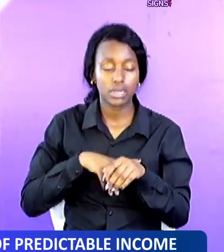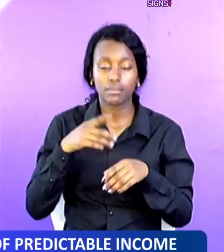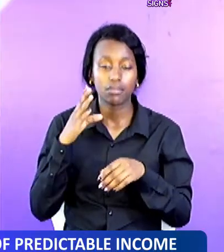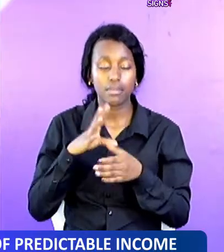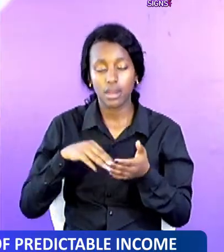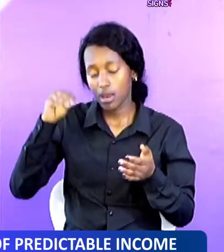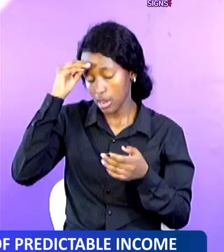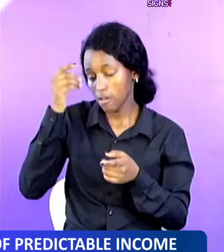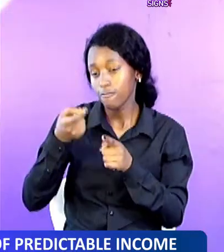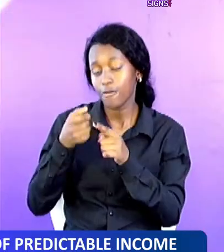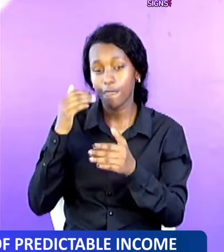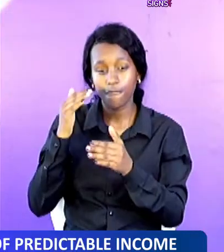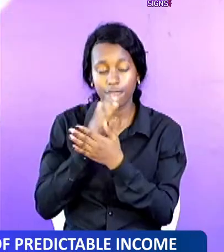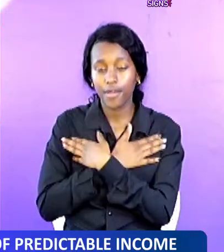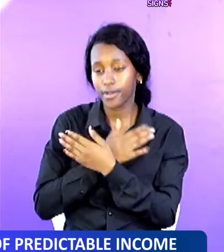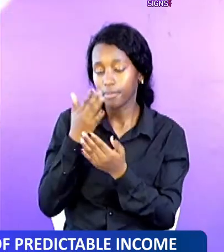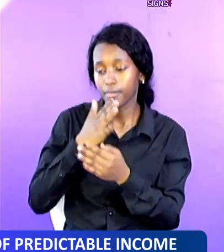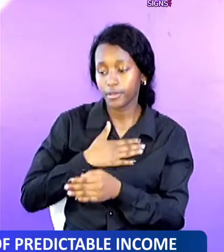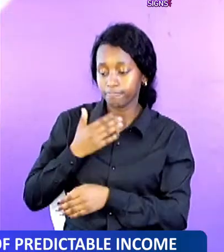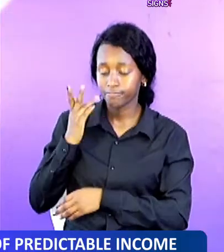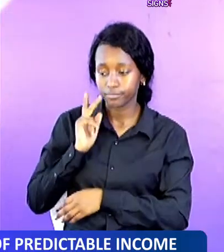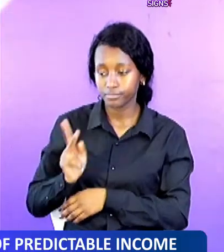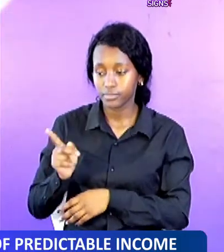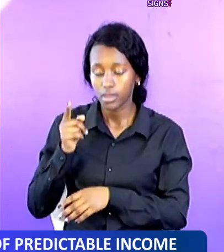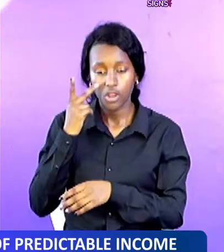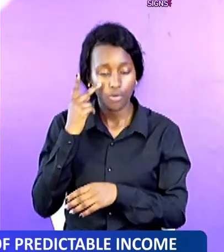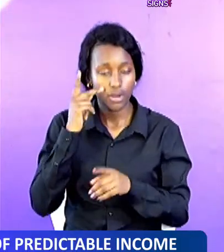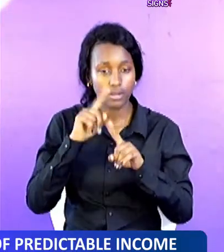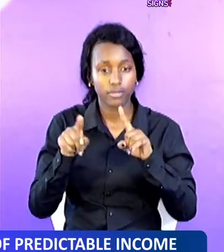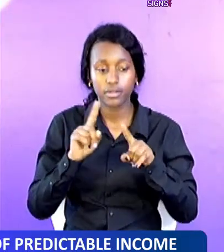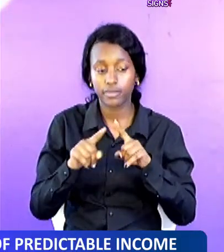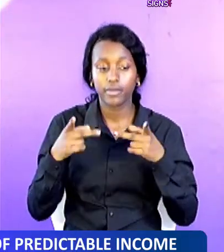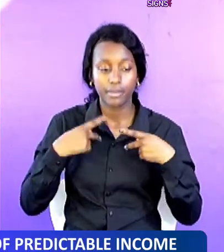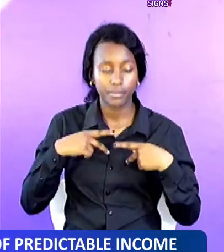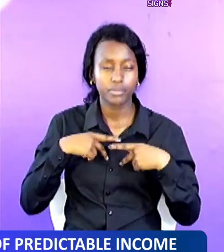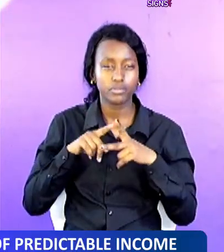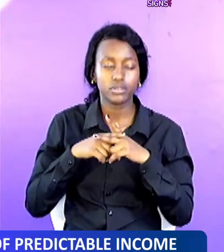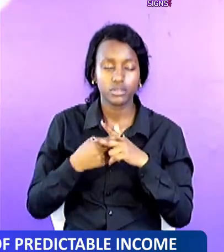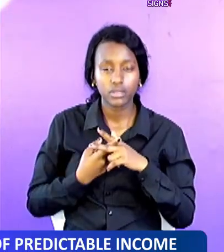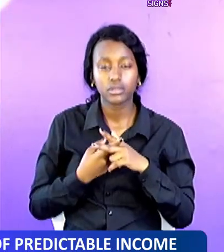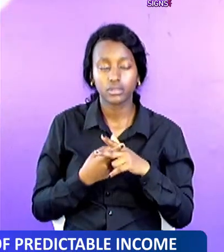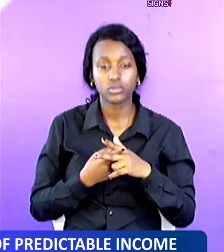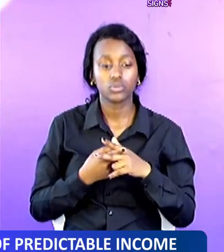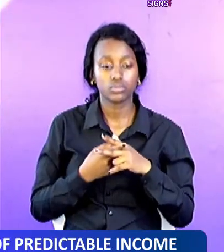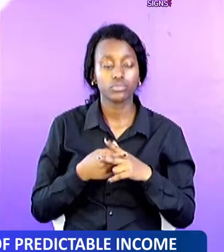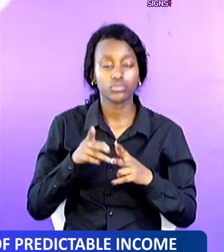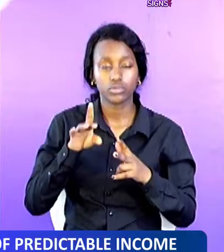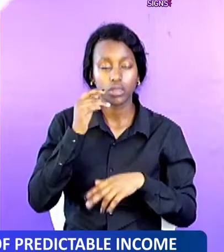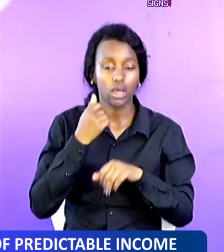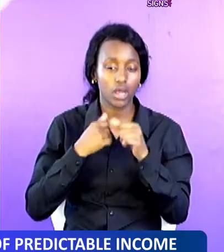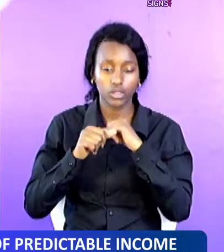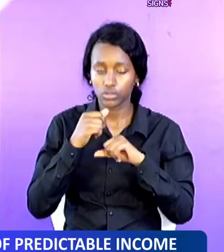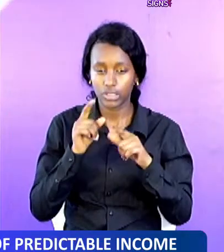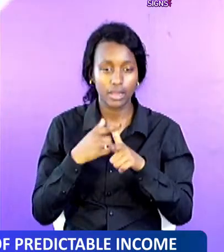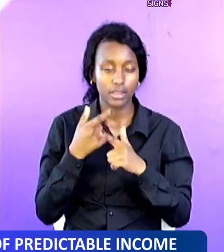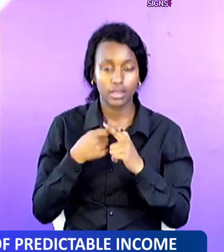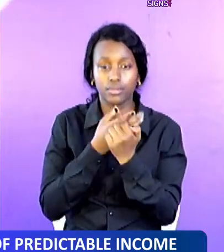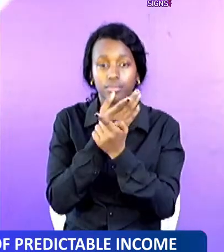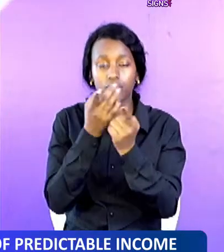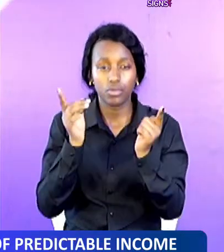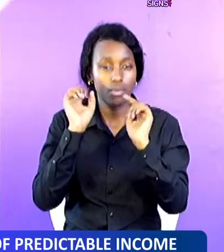seen some of our colleagues have already started taking the initiative and reaching out. So you viewer, you should also be able to take